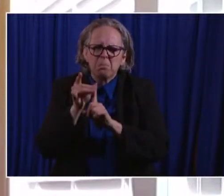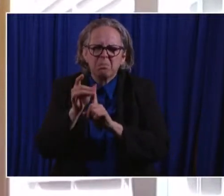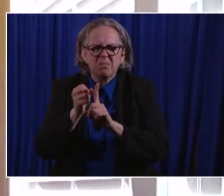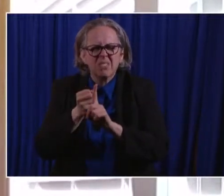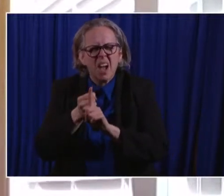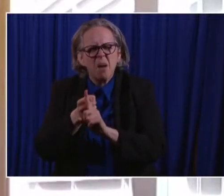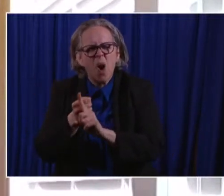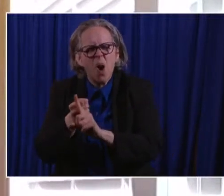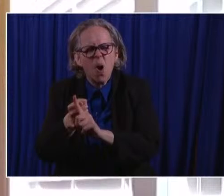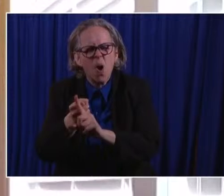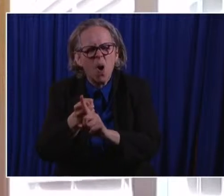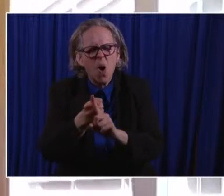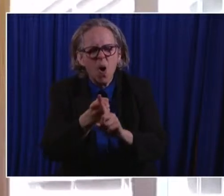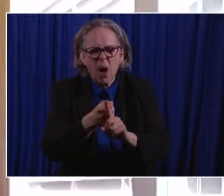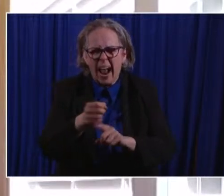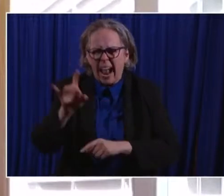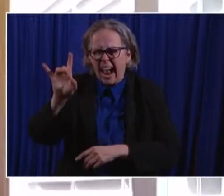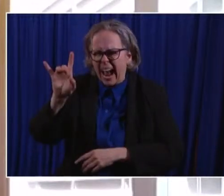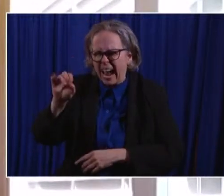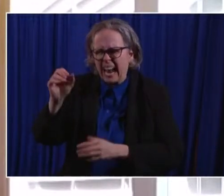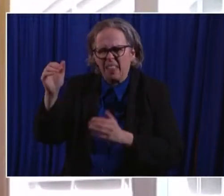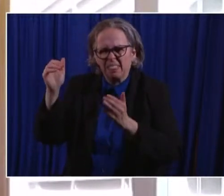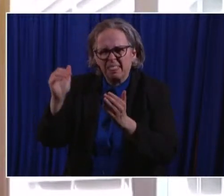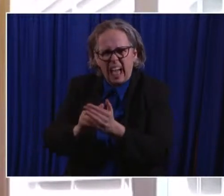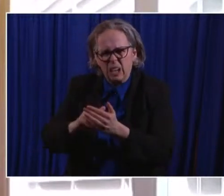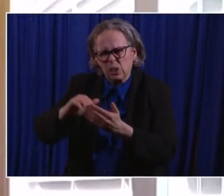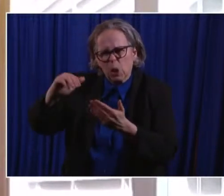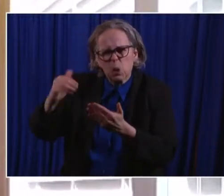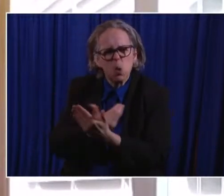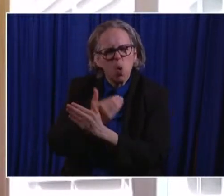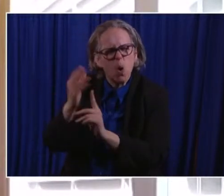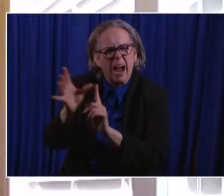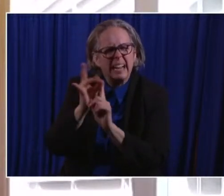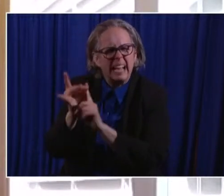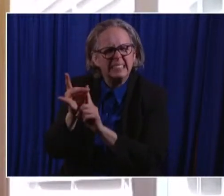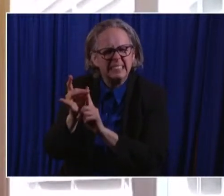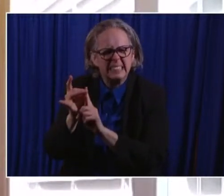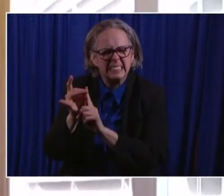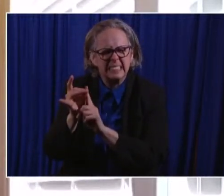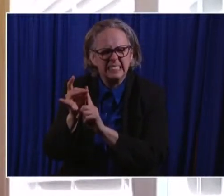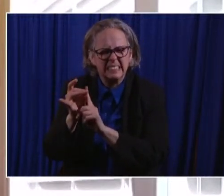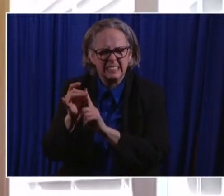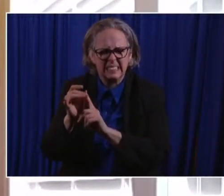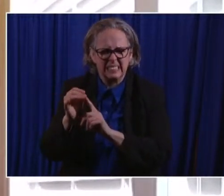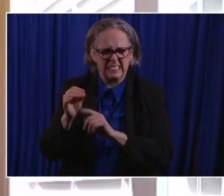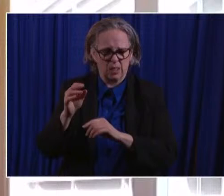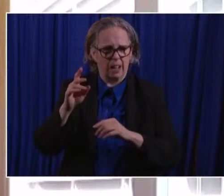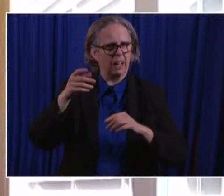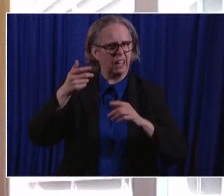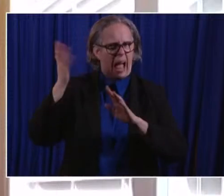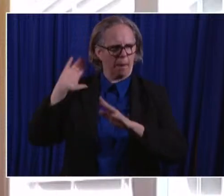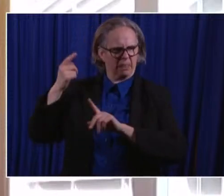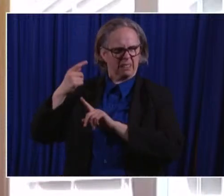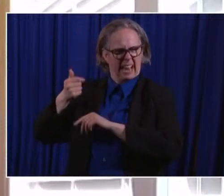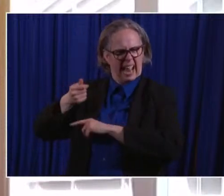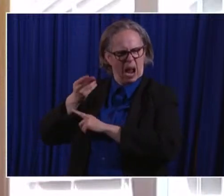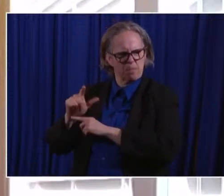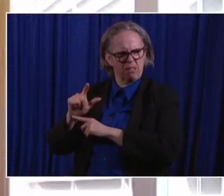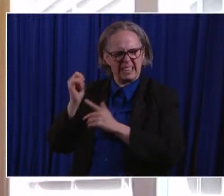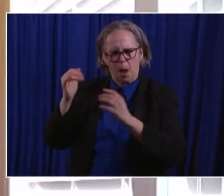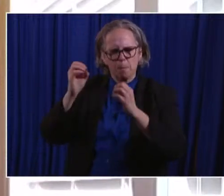a day in early April 1st, to well over 300,000 cases daily